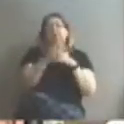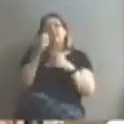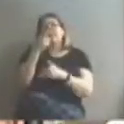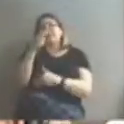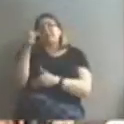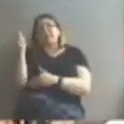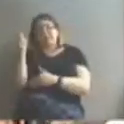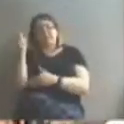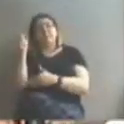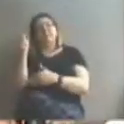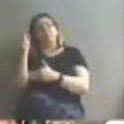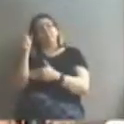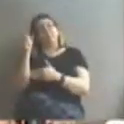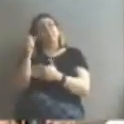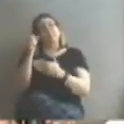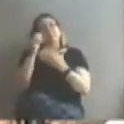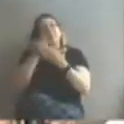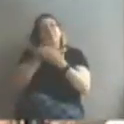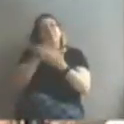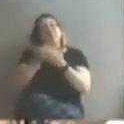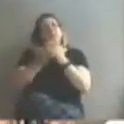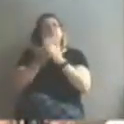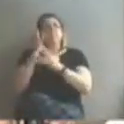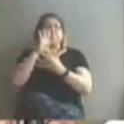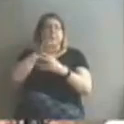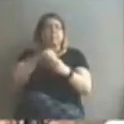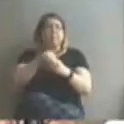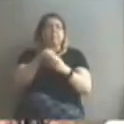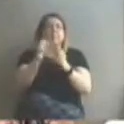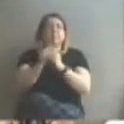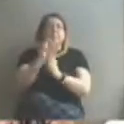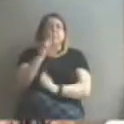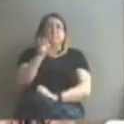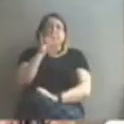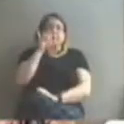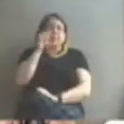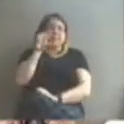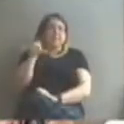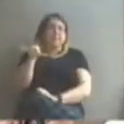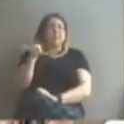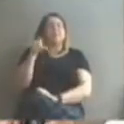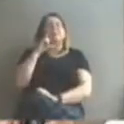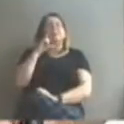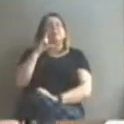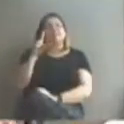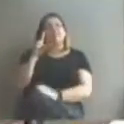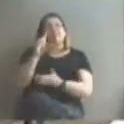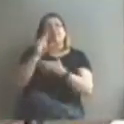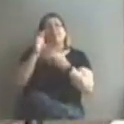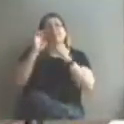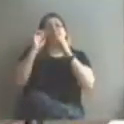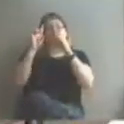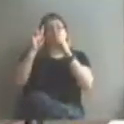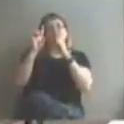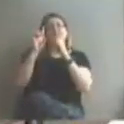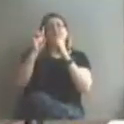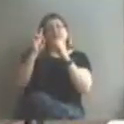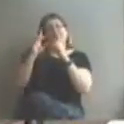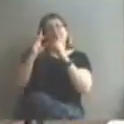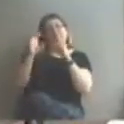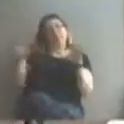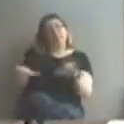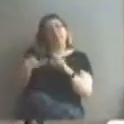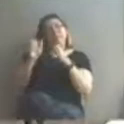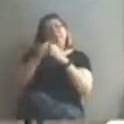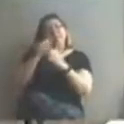secondary education funding through participation with rallies for funding for educational activities with the Kentucky PTA.